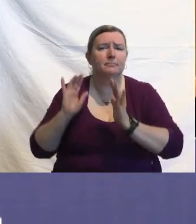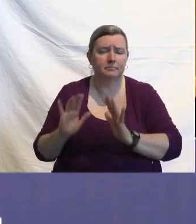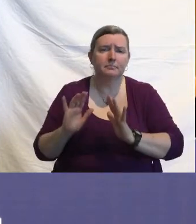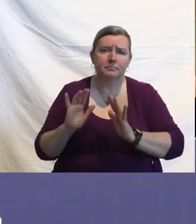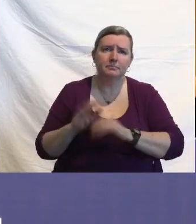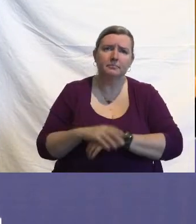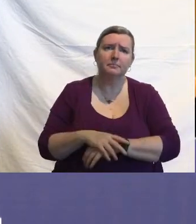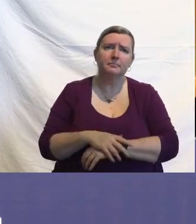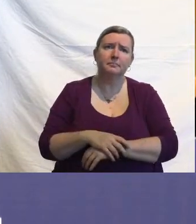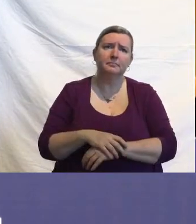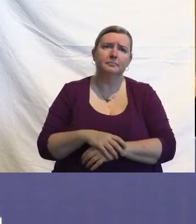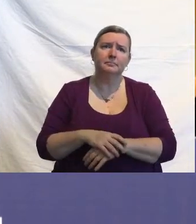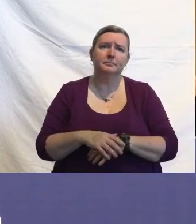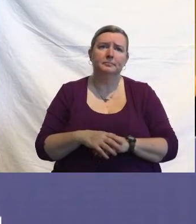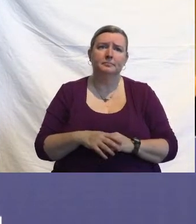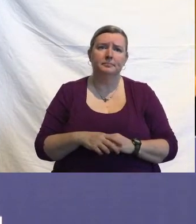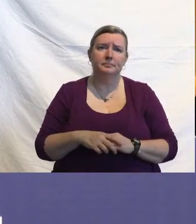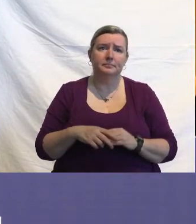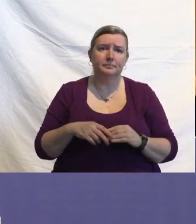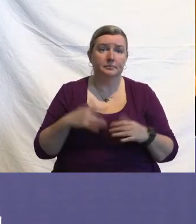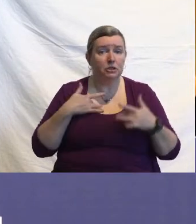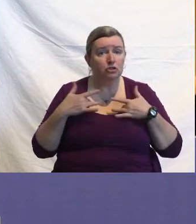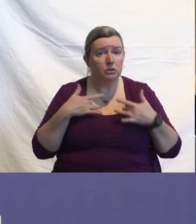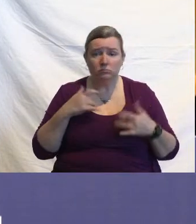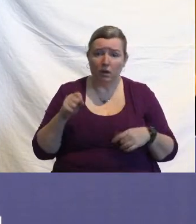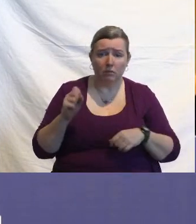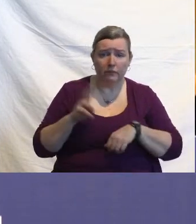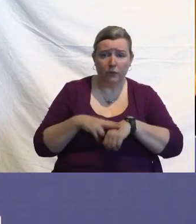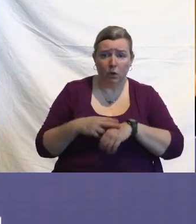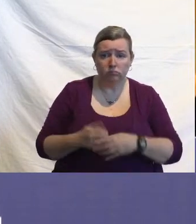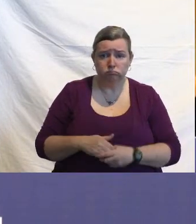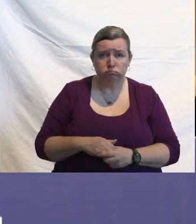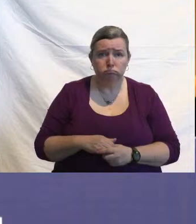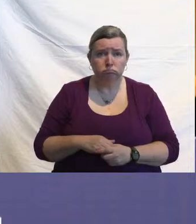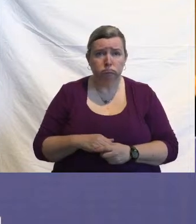But I would just say it's a concern. It'd be hard to say otherwise.